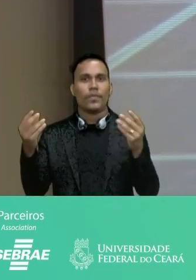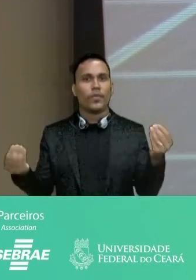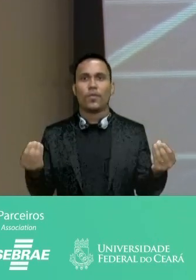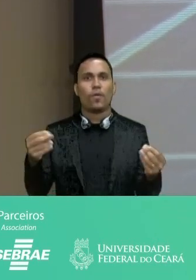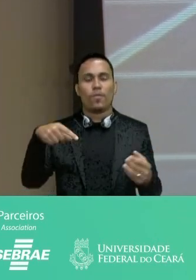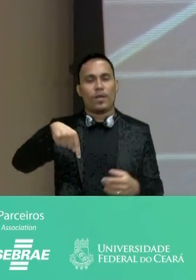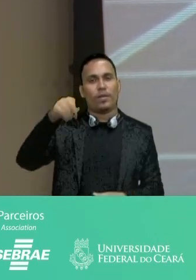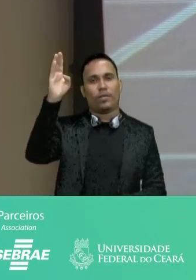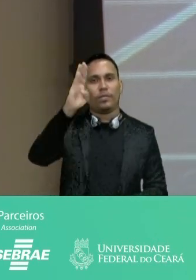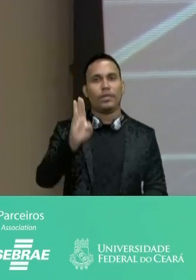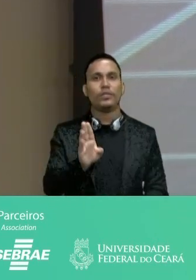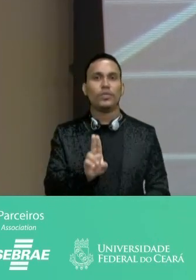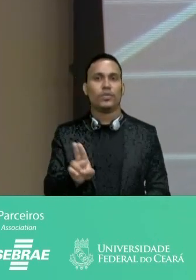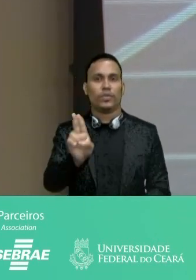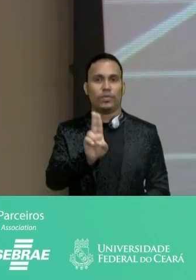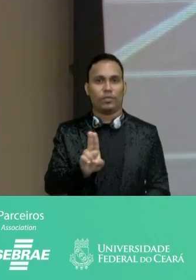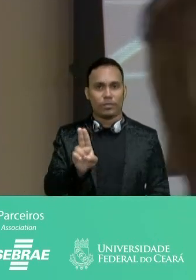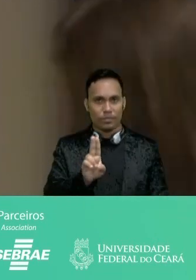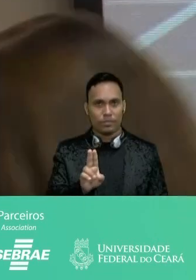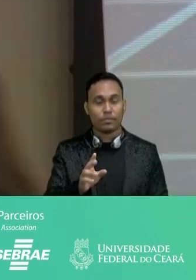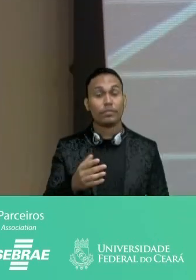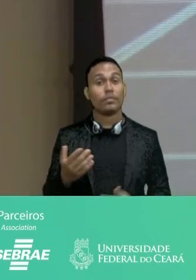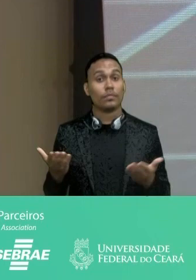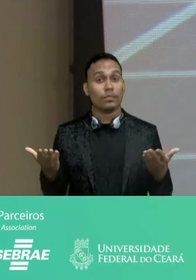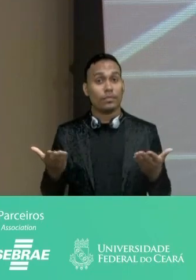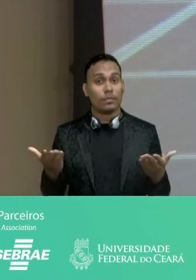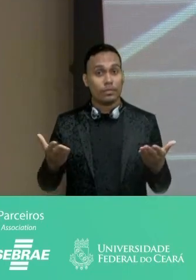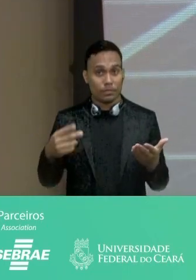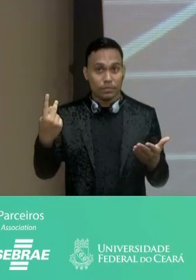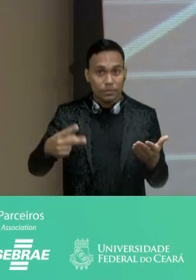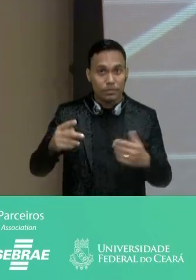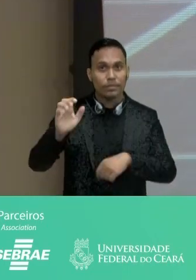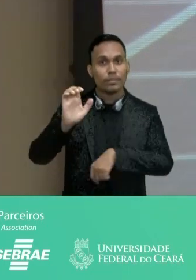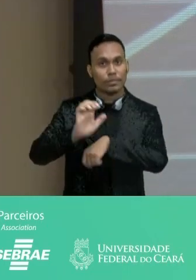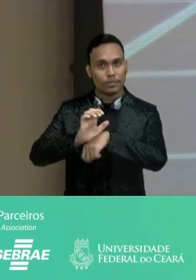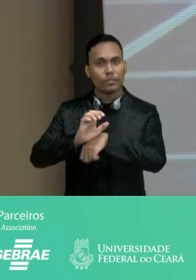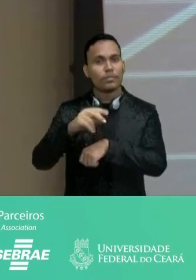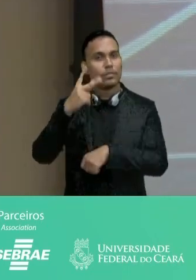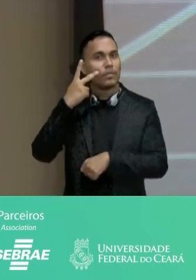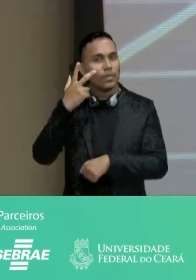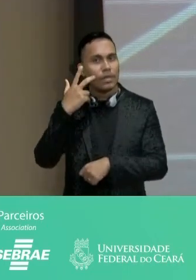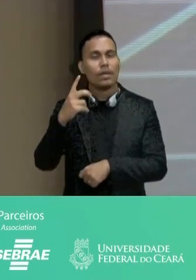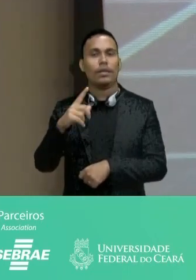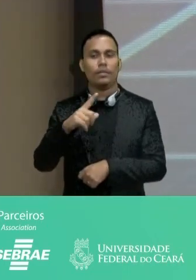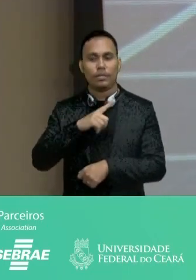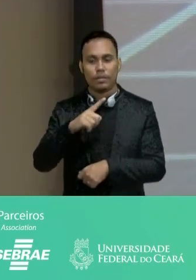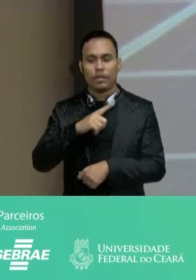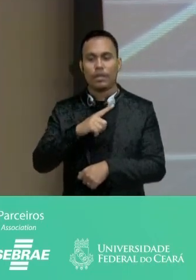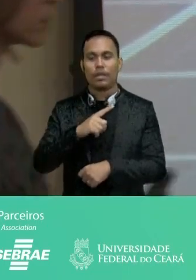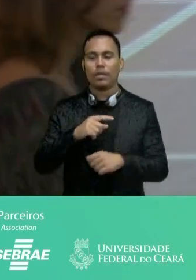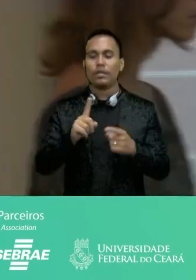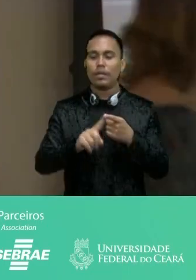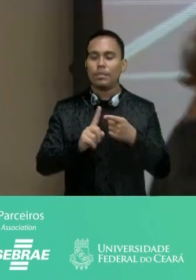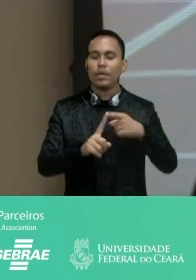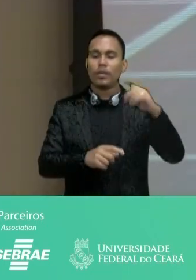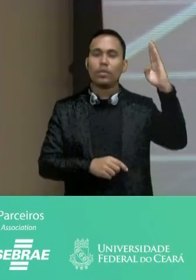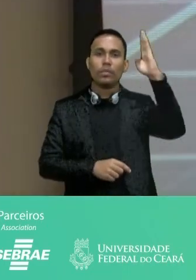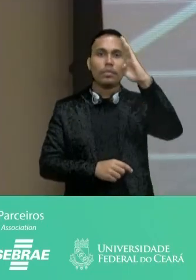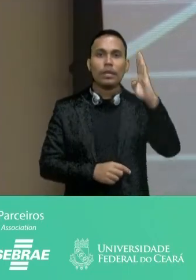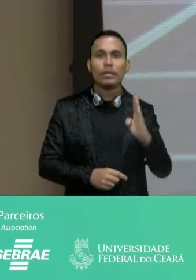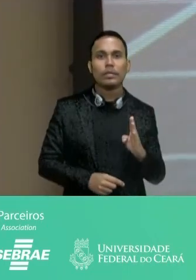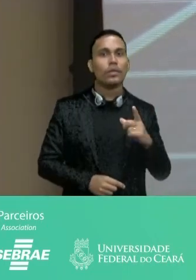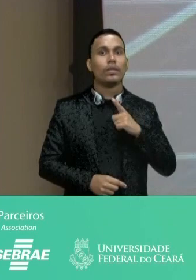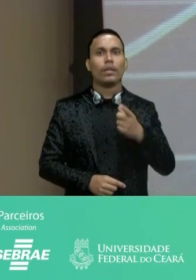this issue of how we are now. I mean, we see in the state of Ceará, I mean all of Brazil